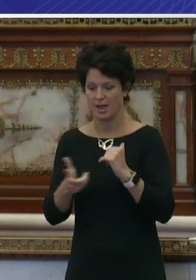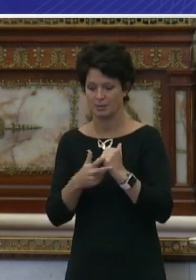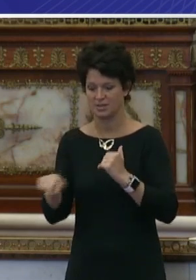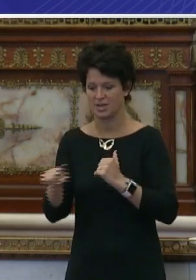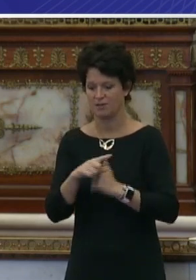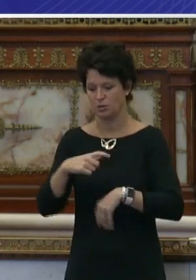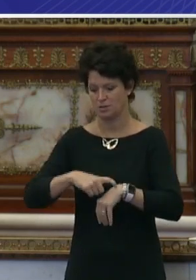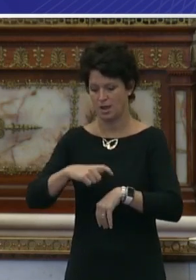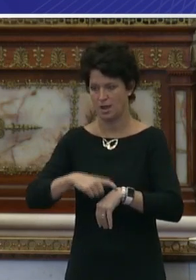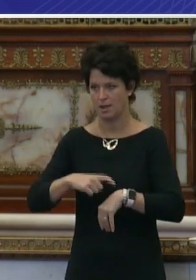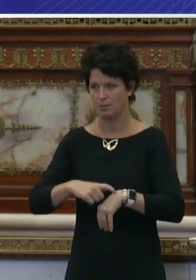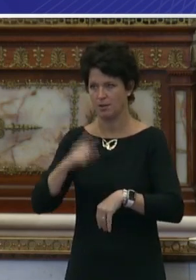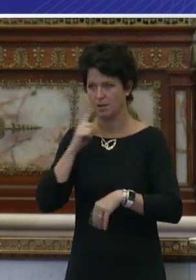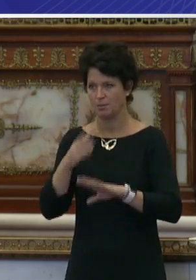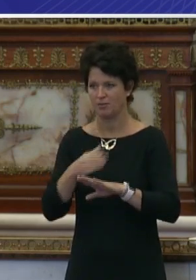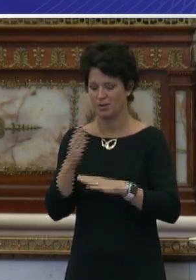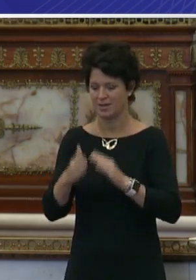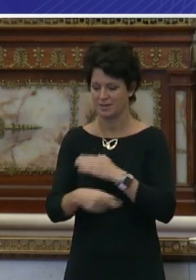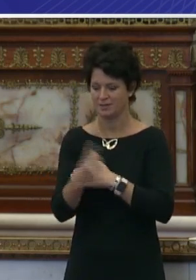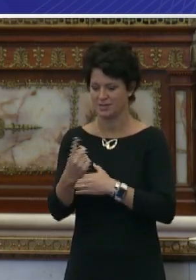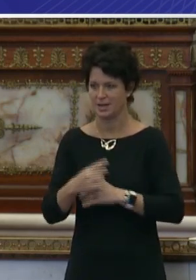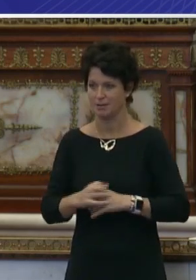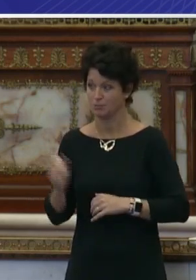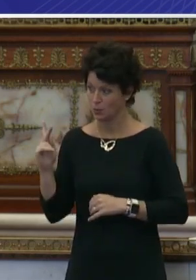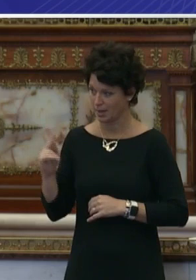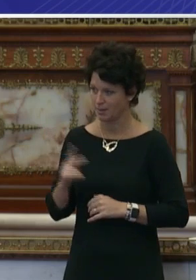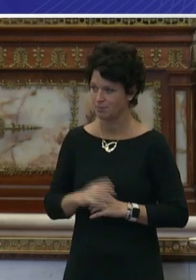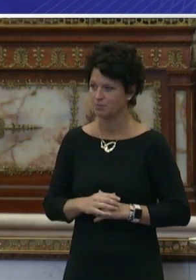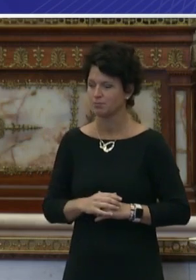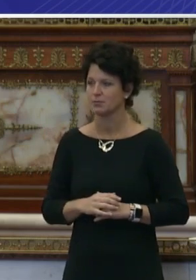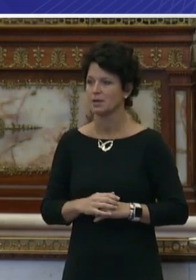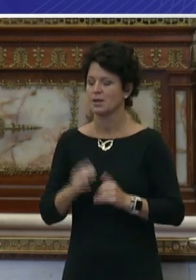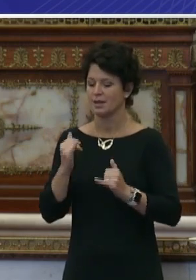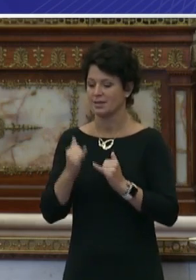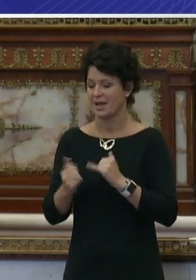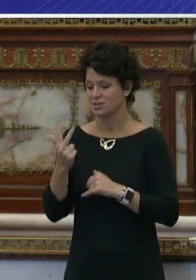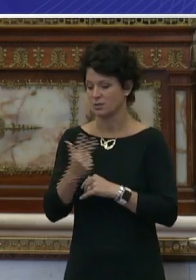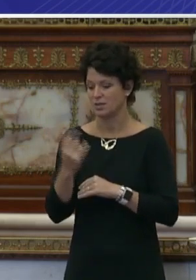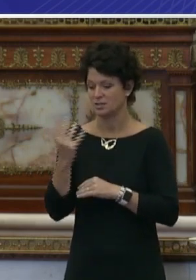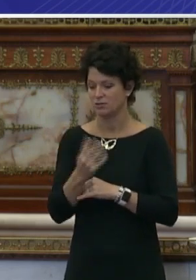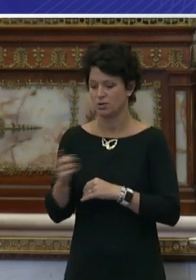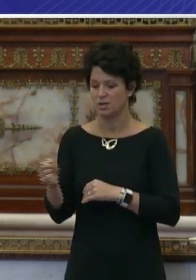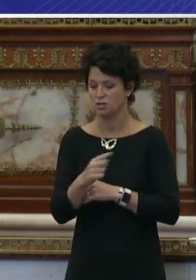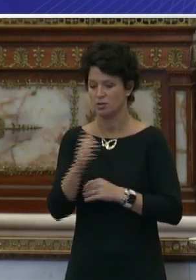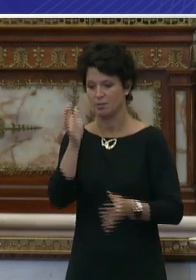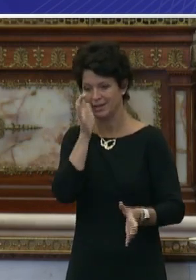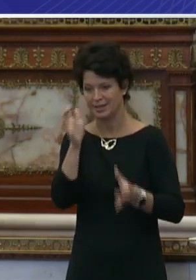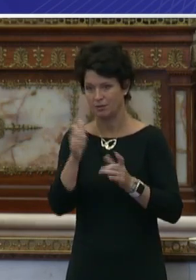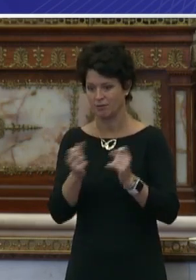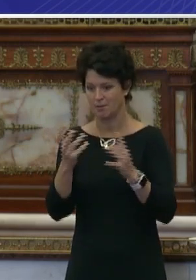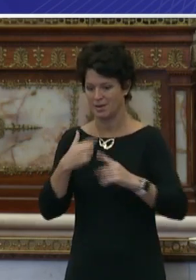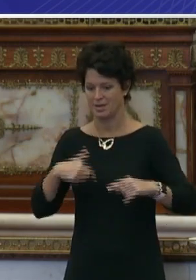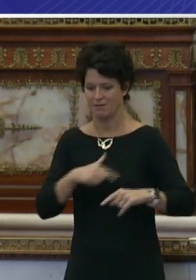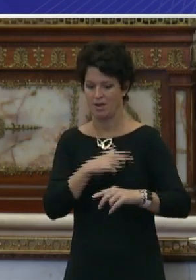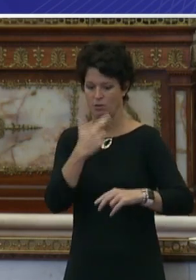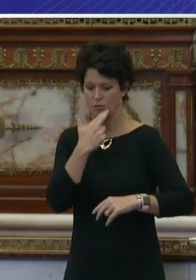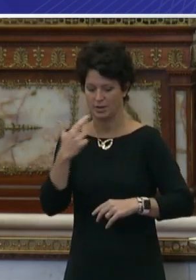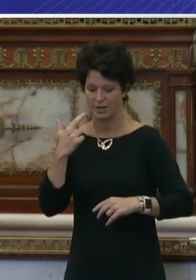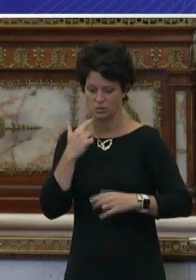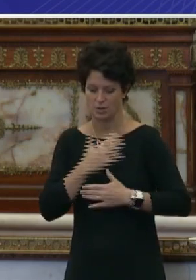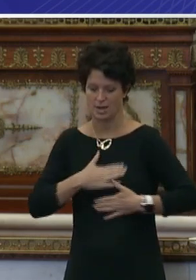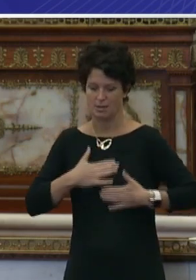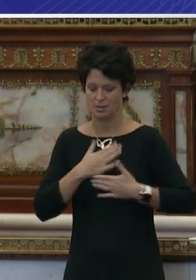all a bit of time before the end of the day. Okay. So I believe over the past 3 to 4 days, you all have been hearing from many of our restaurants and